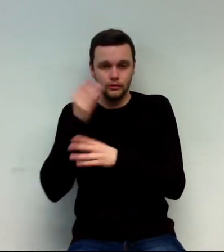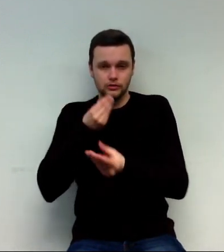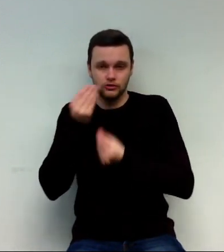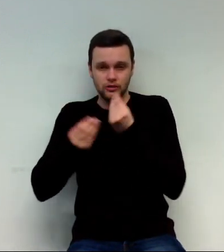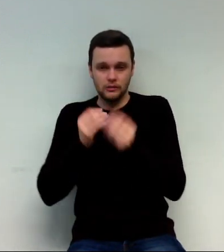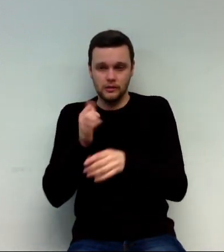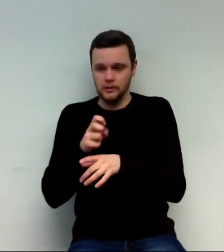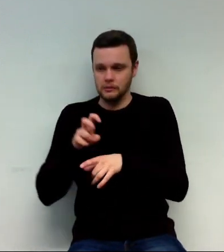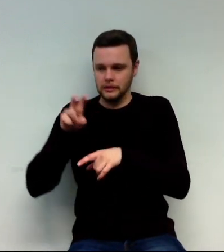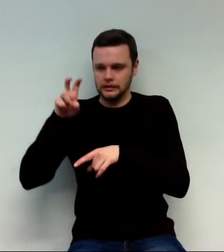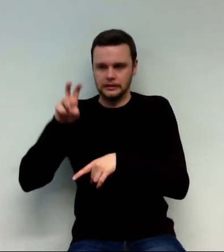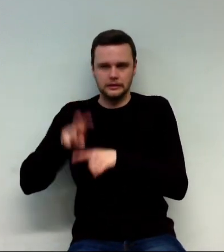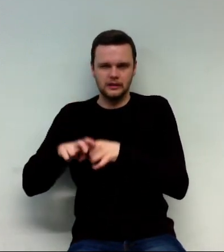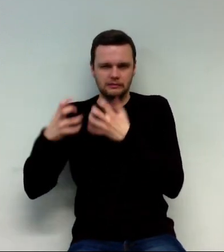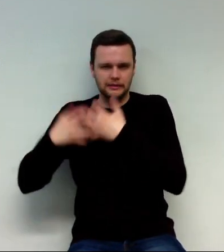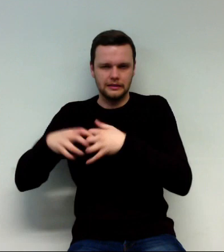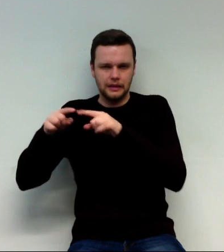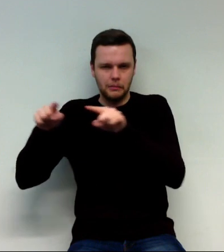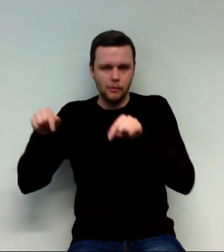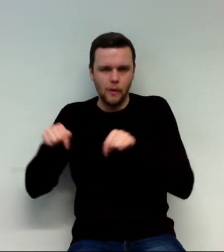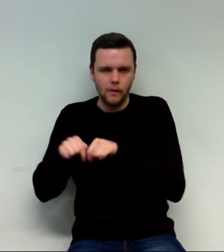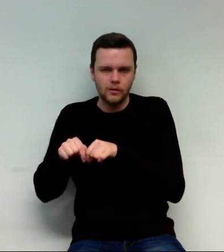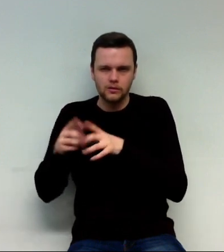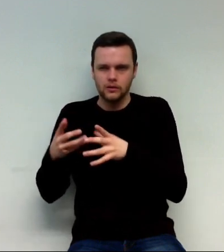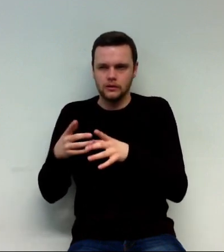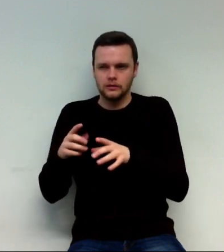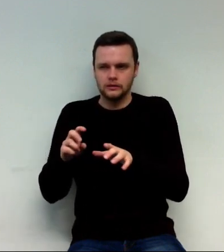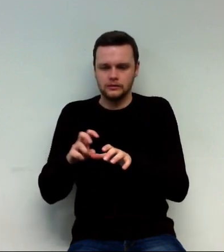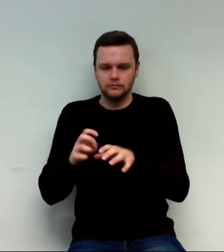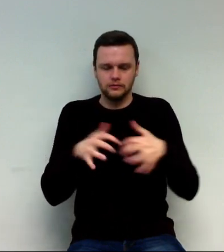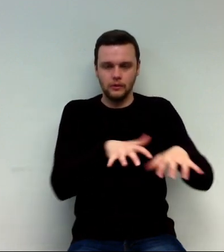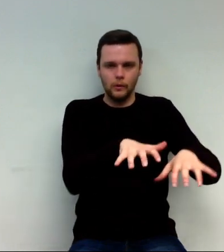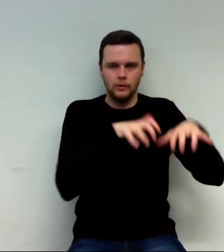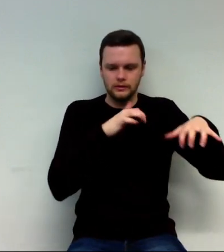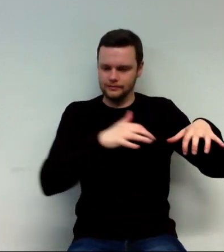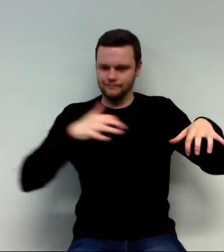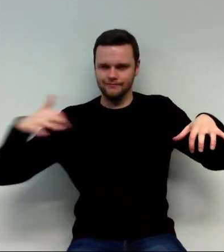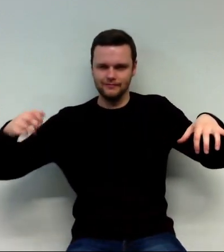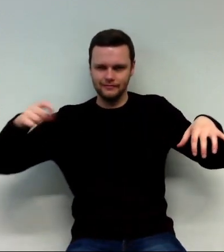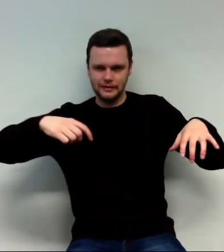sitting in the tech box, usually somewhere away from the audience,